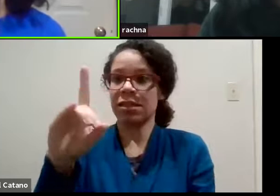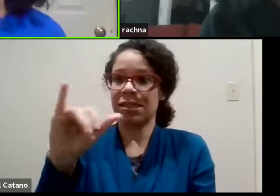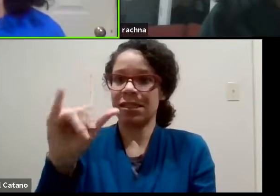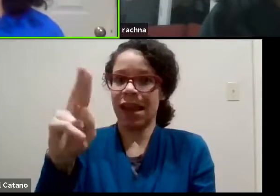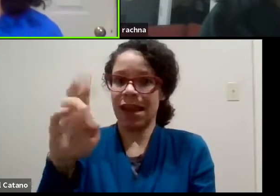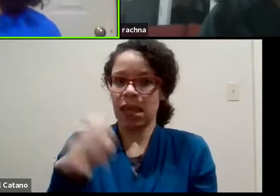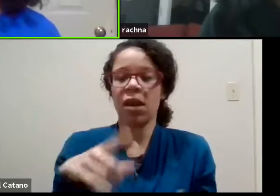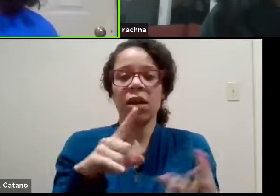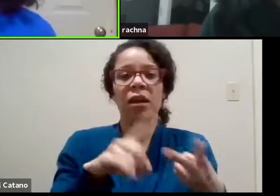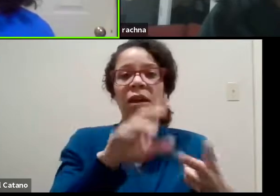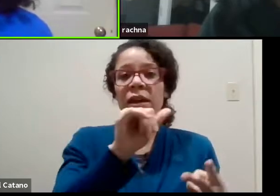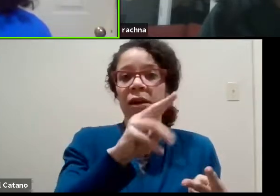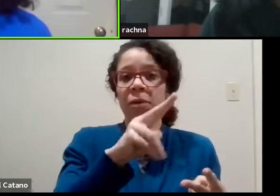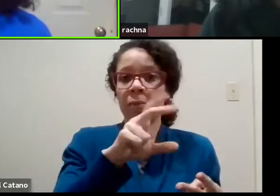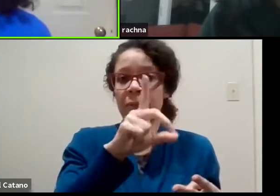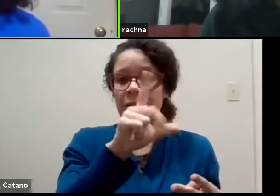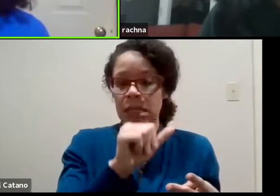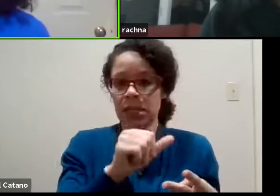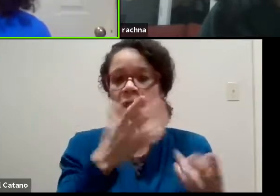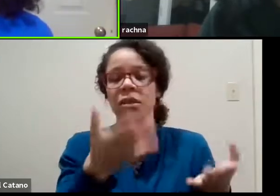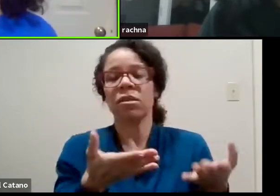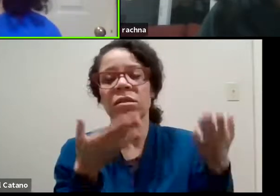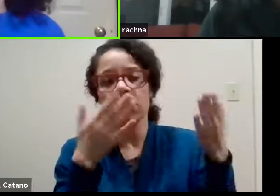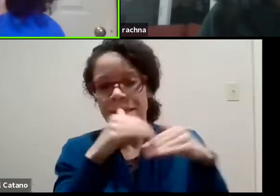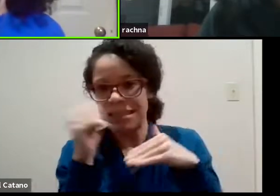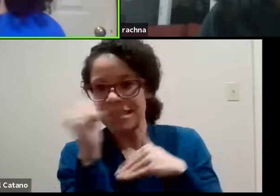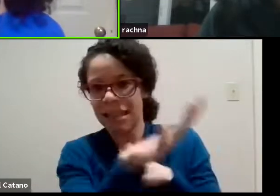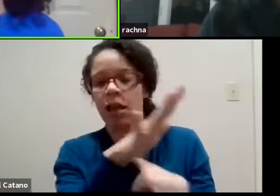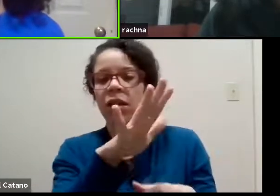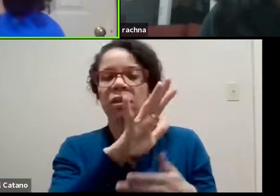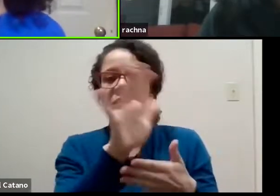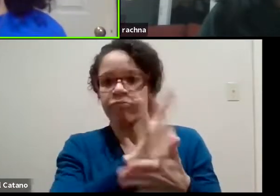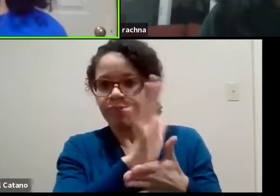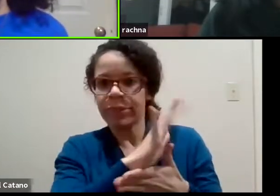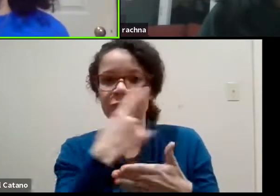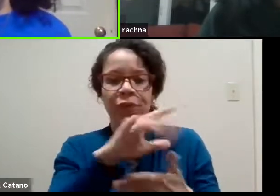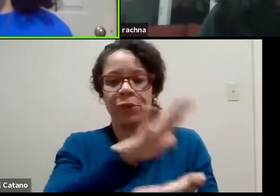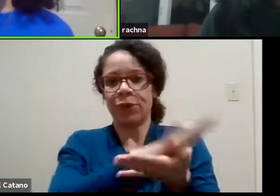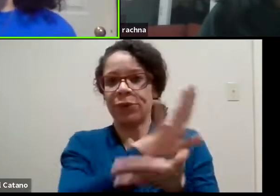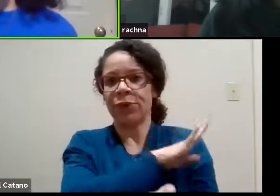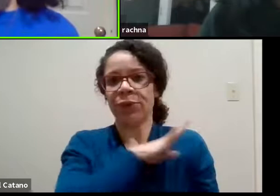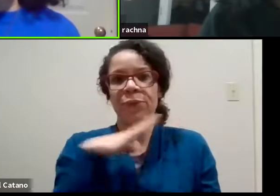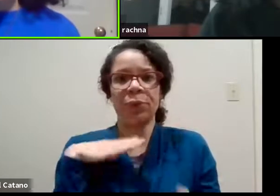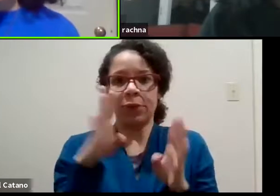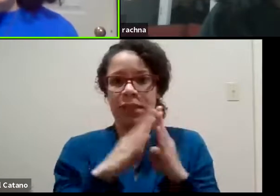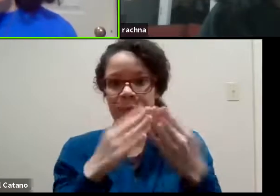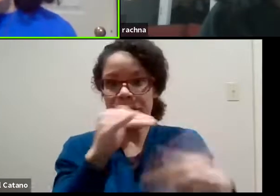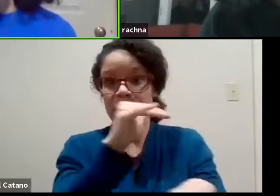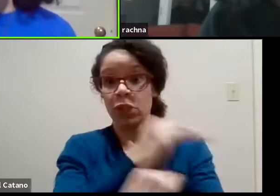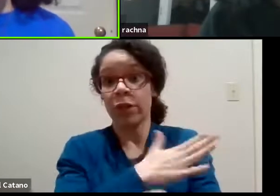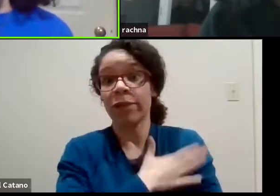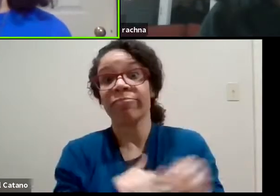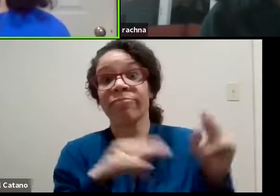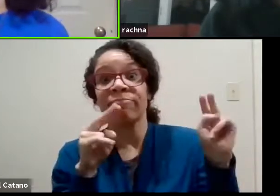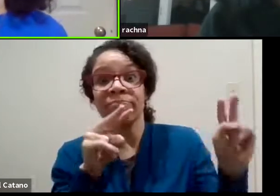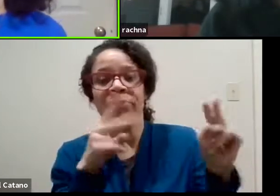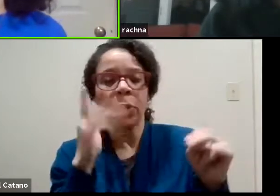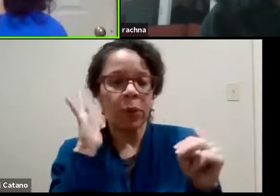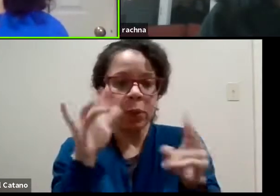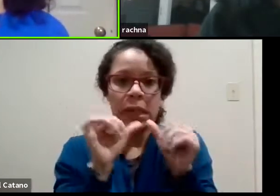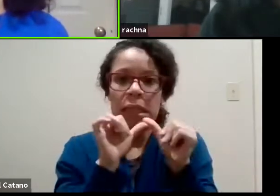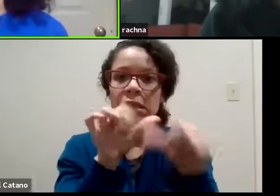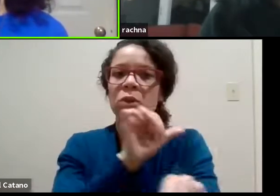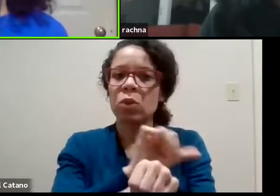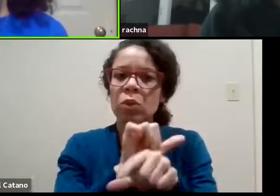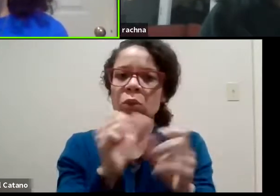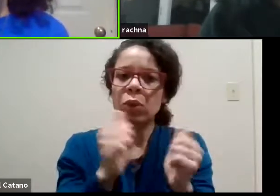testimony to the school board for their meeting that is today. And so keep your eyes out. We are continuing to work